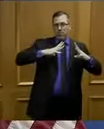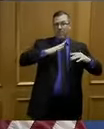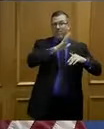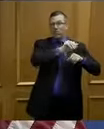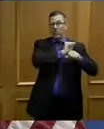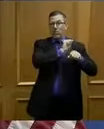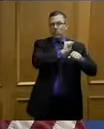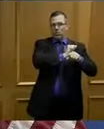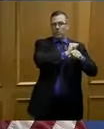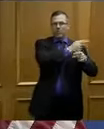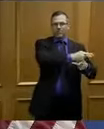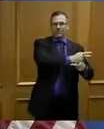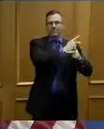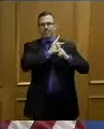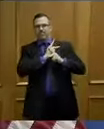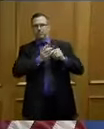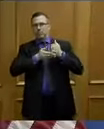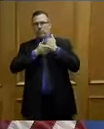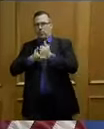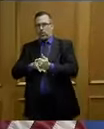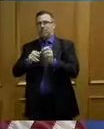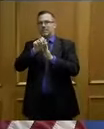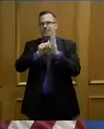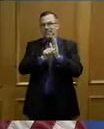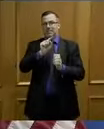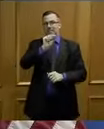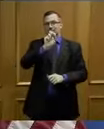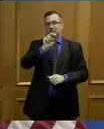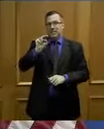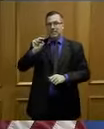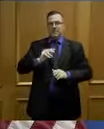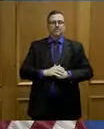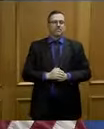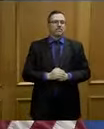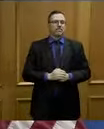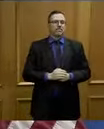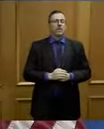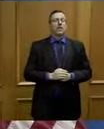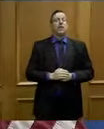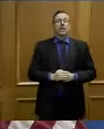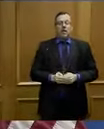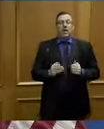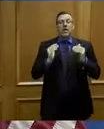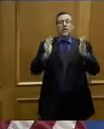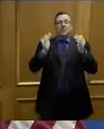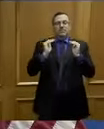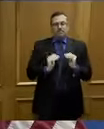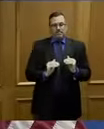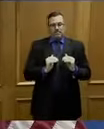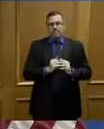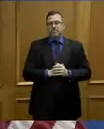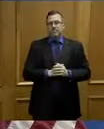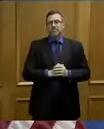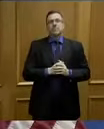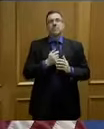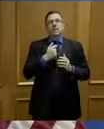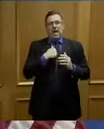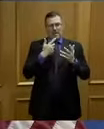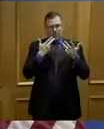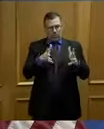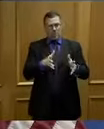from their businesses. I said I wanted to tell you about a few deadlines we're extending. I've directed state